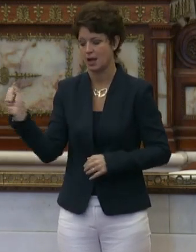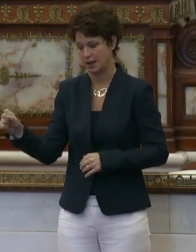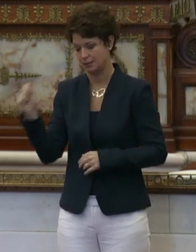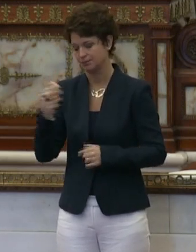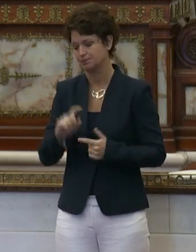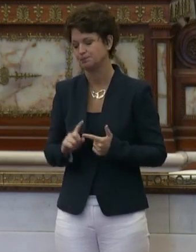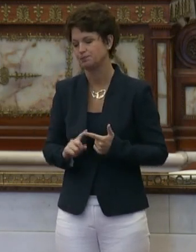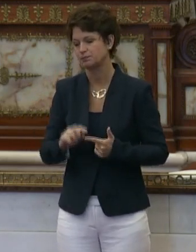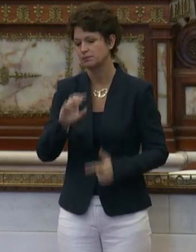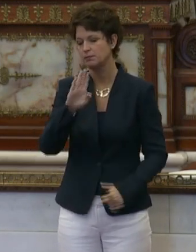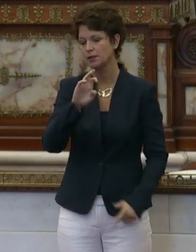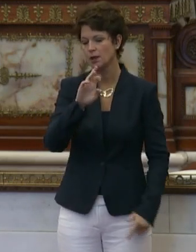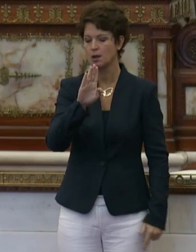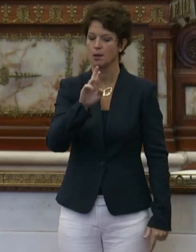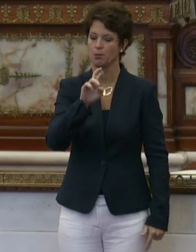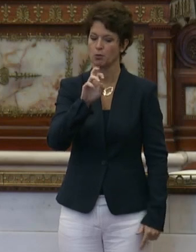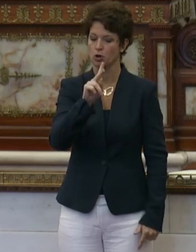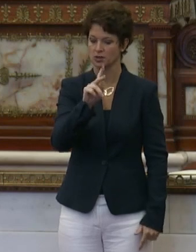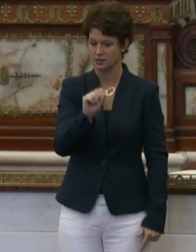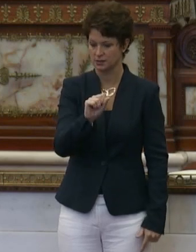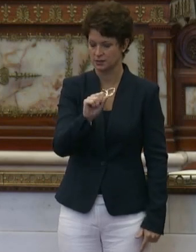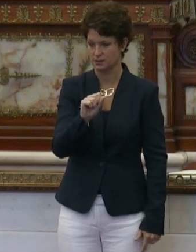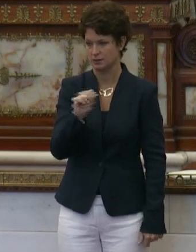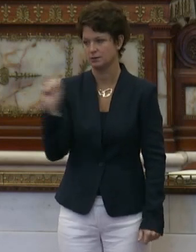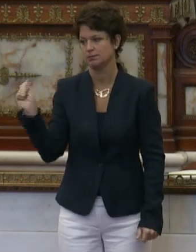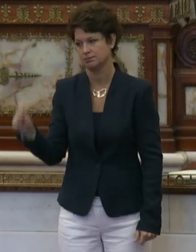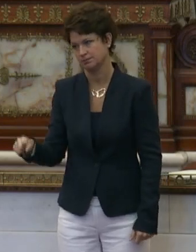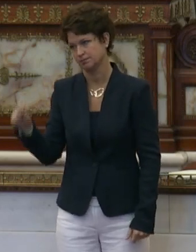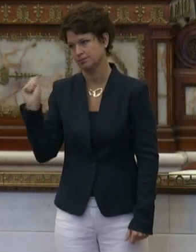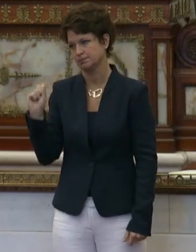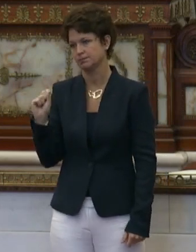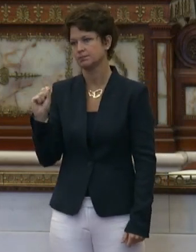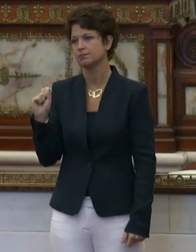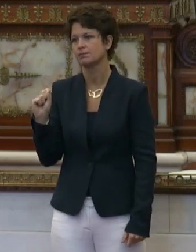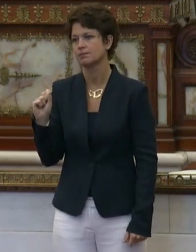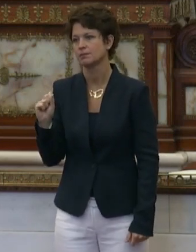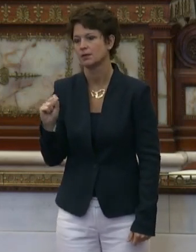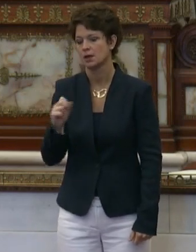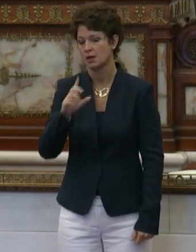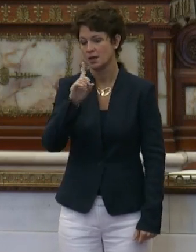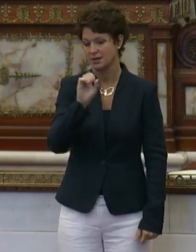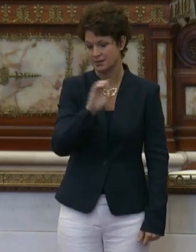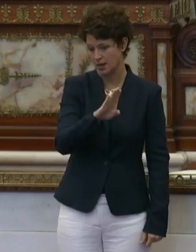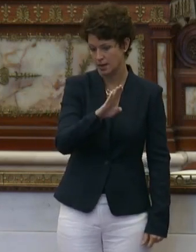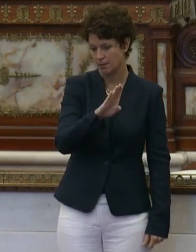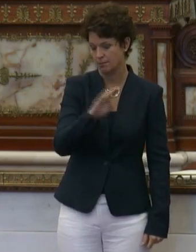Aye. Councilwoman Brooks? Aye. Councilman Dom?